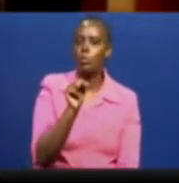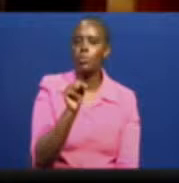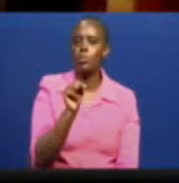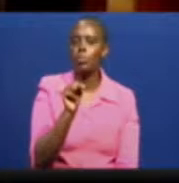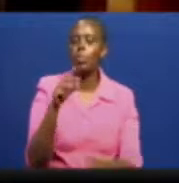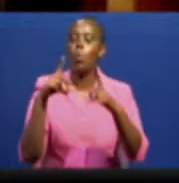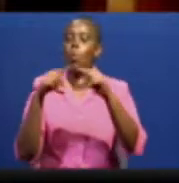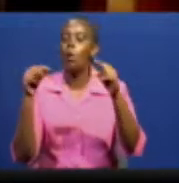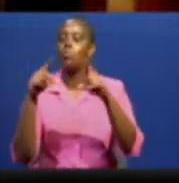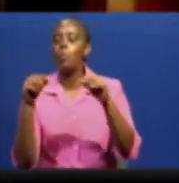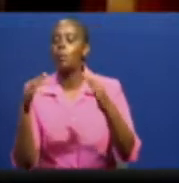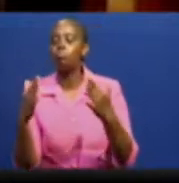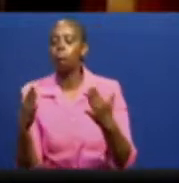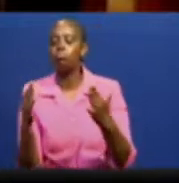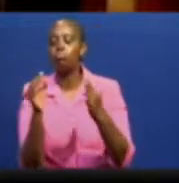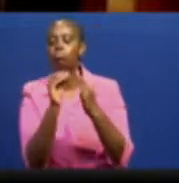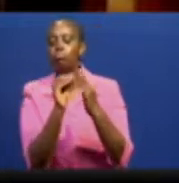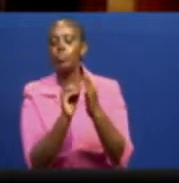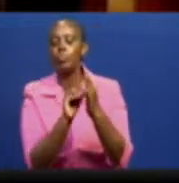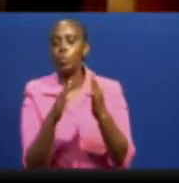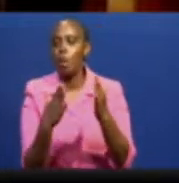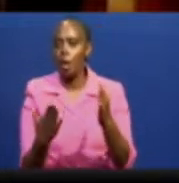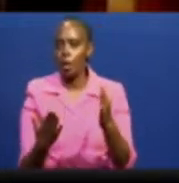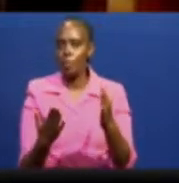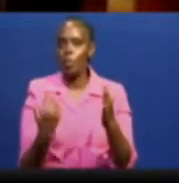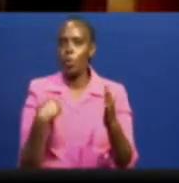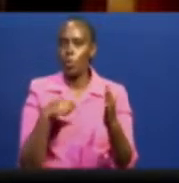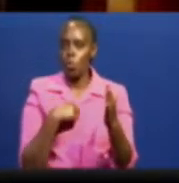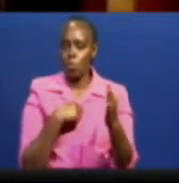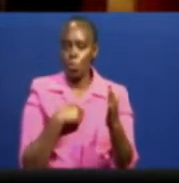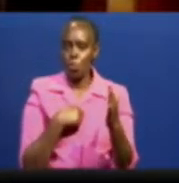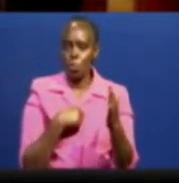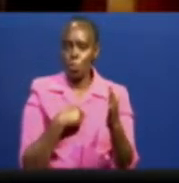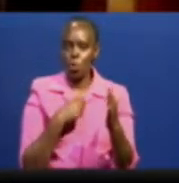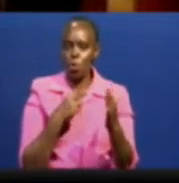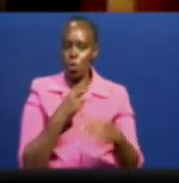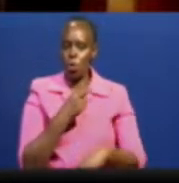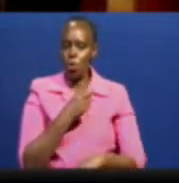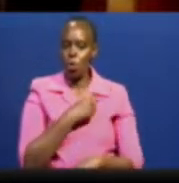And Honorable Speaker, we shall be consulting with